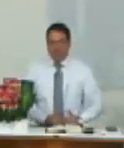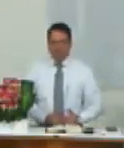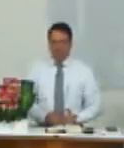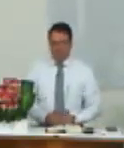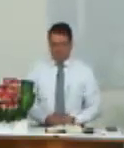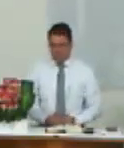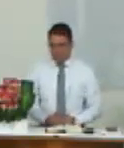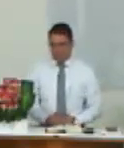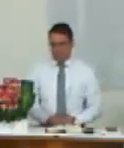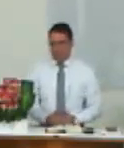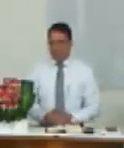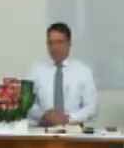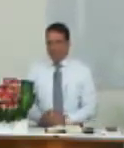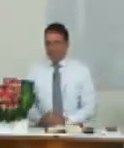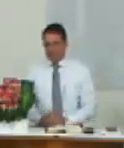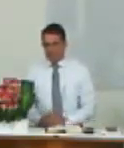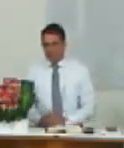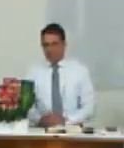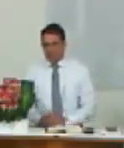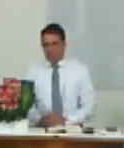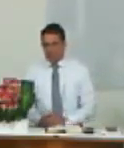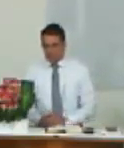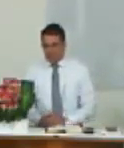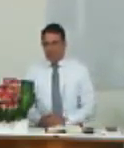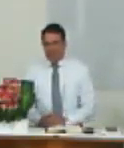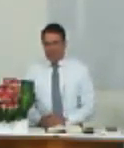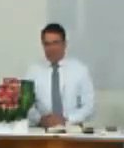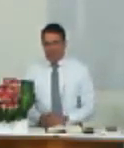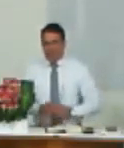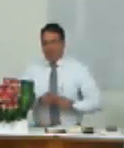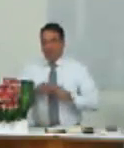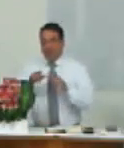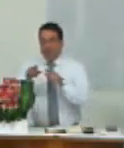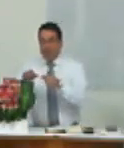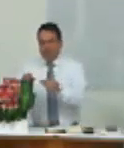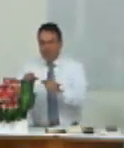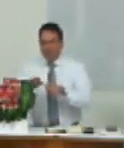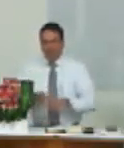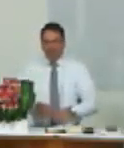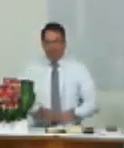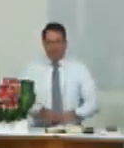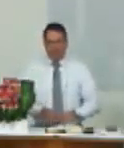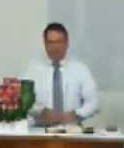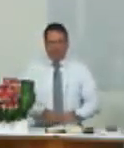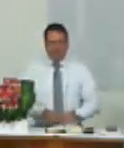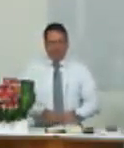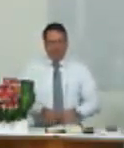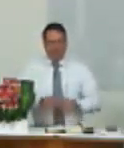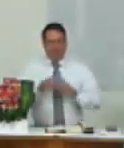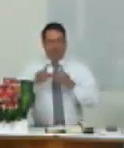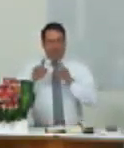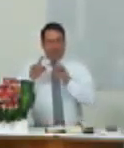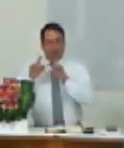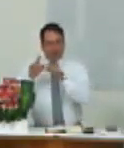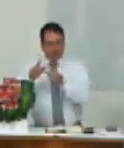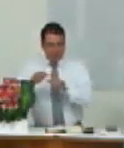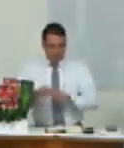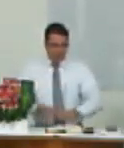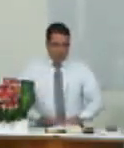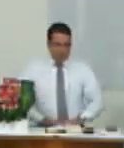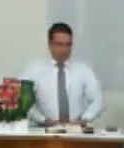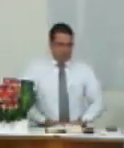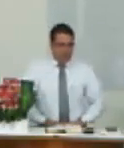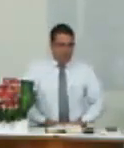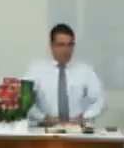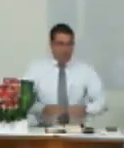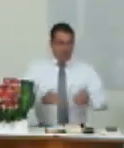Jesus, nós a we begin to have access ao exactly to the interior of what it is, a obra de